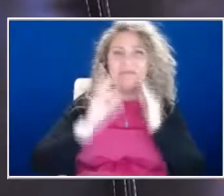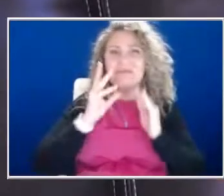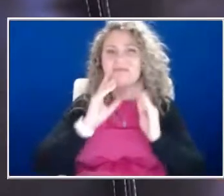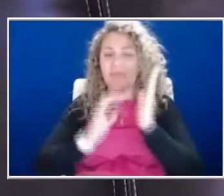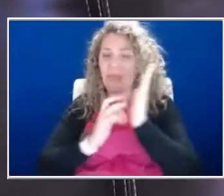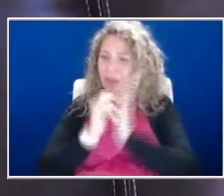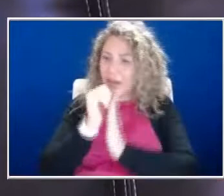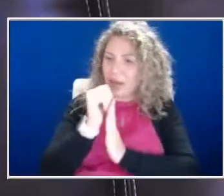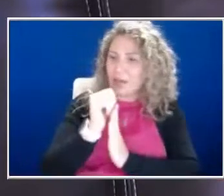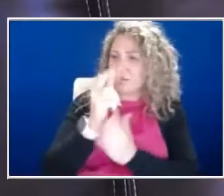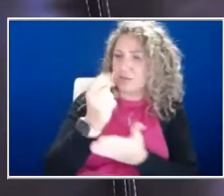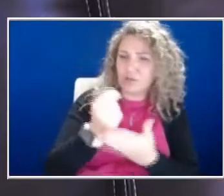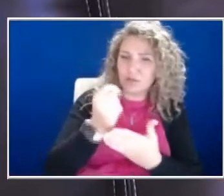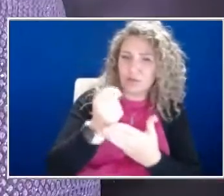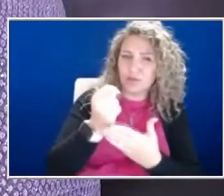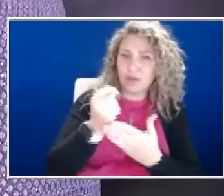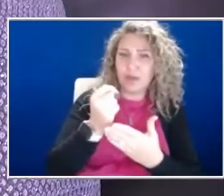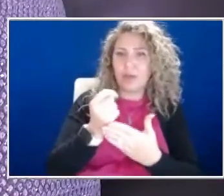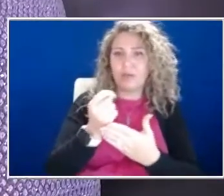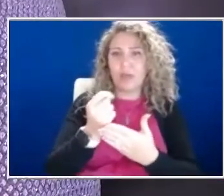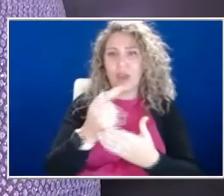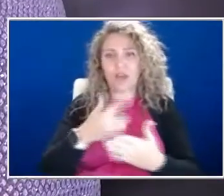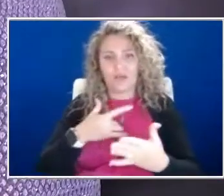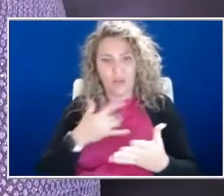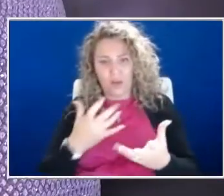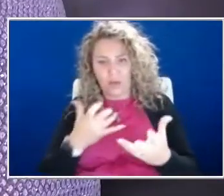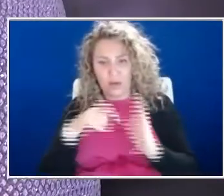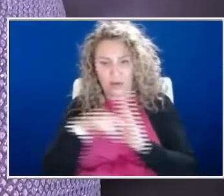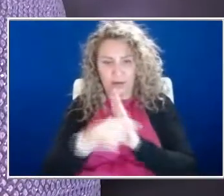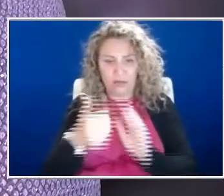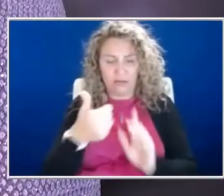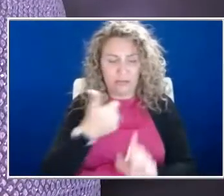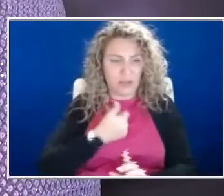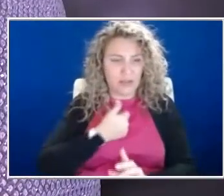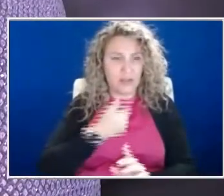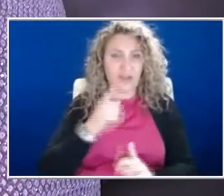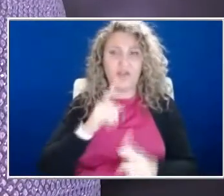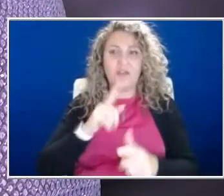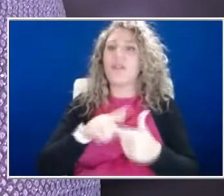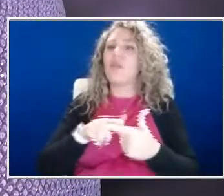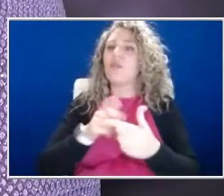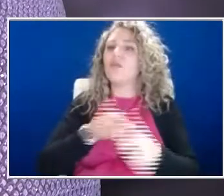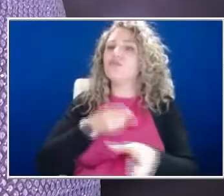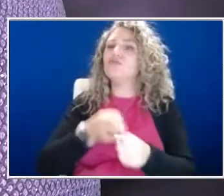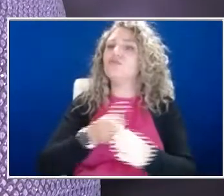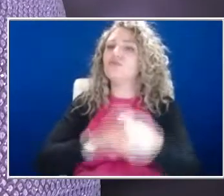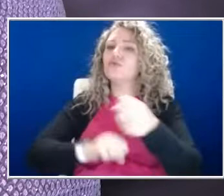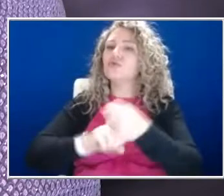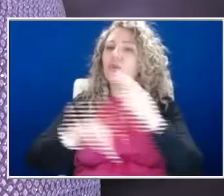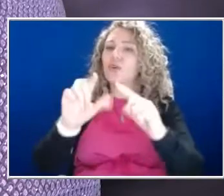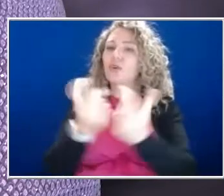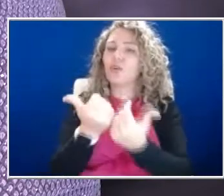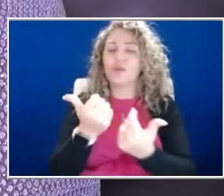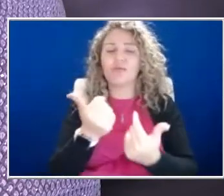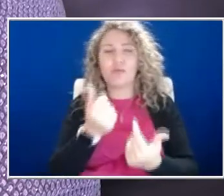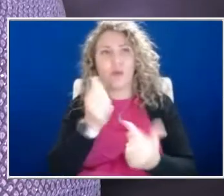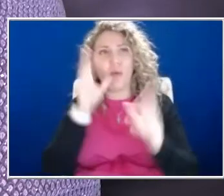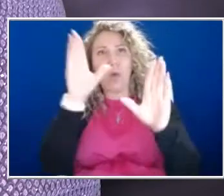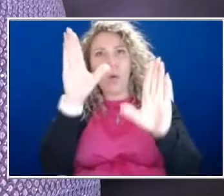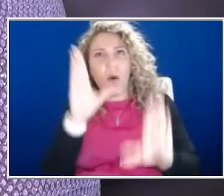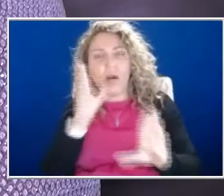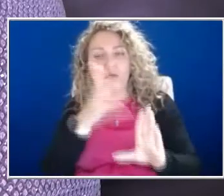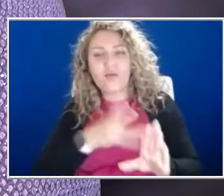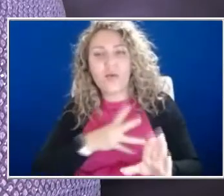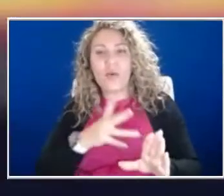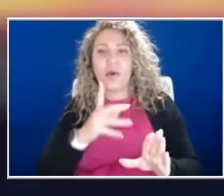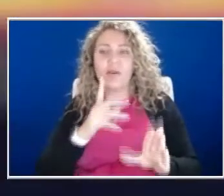I literally wanted to take my own life. I joined a support group of amazing women who helped me get over the hurdle. You know, so when I needed to